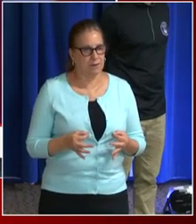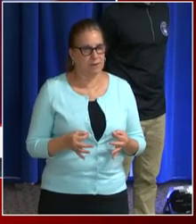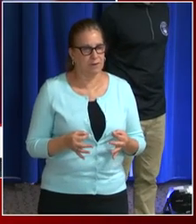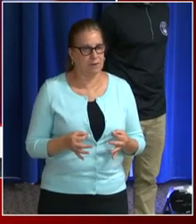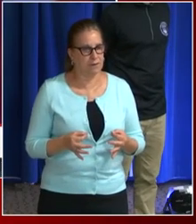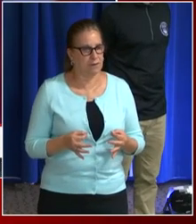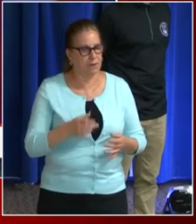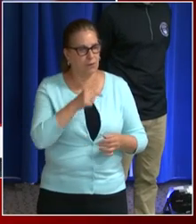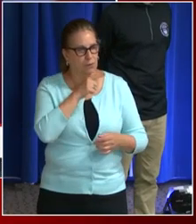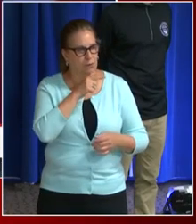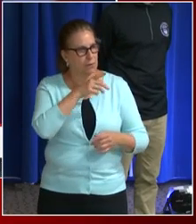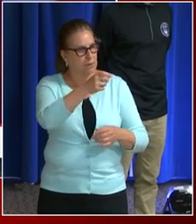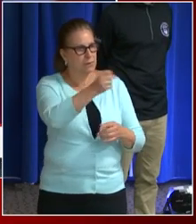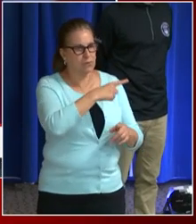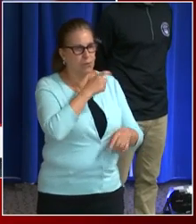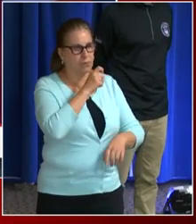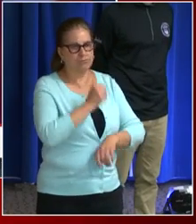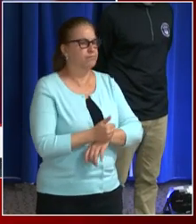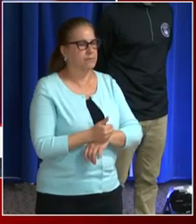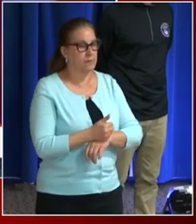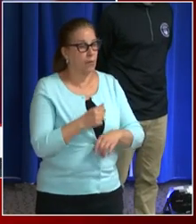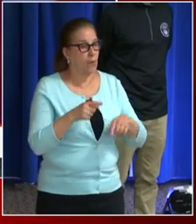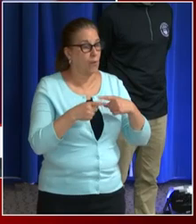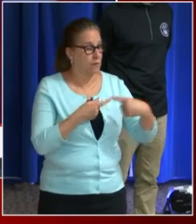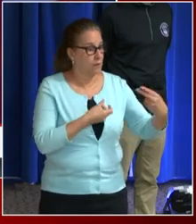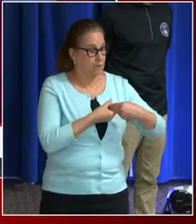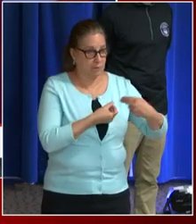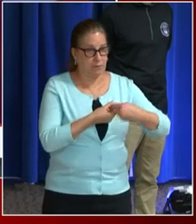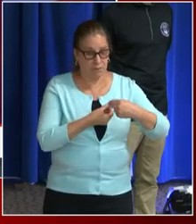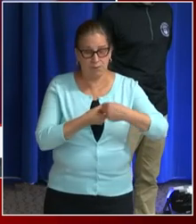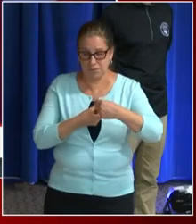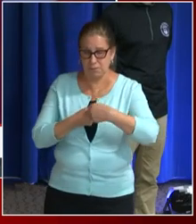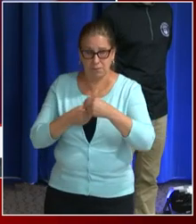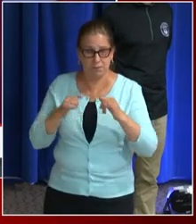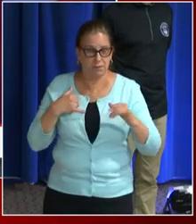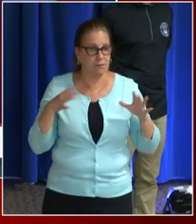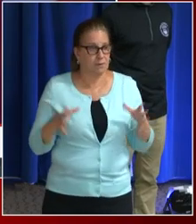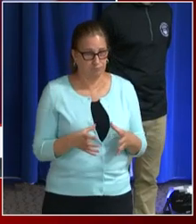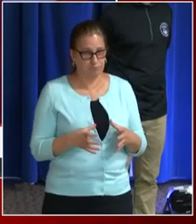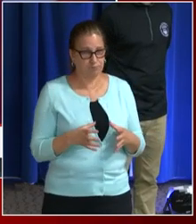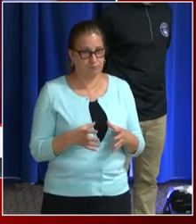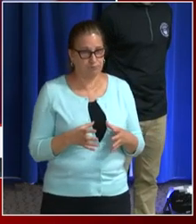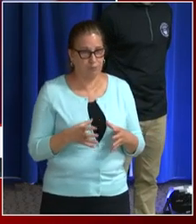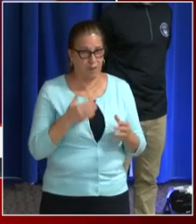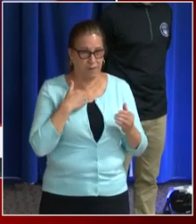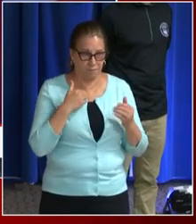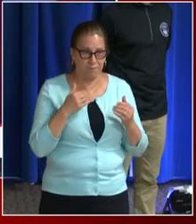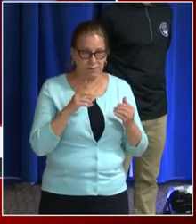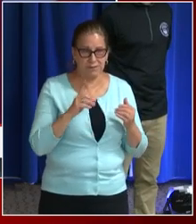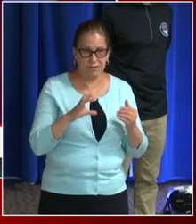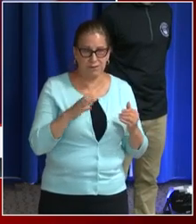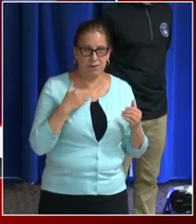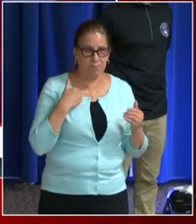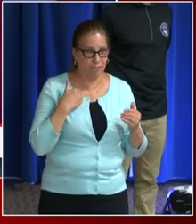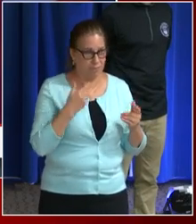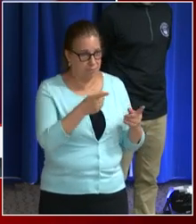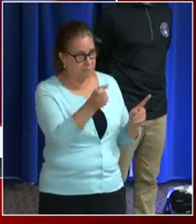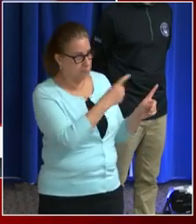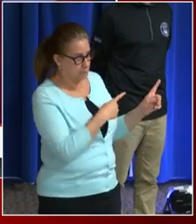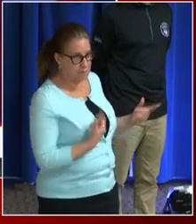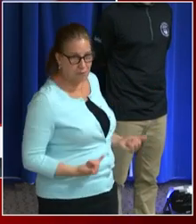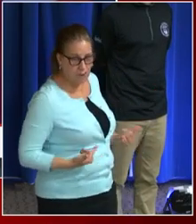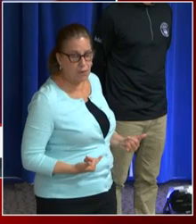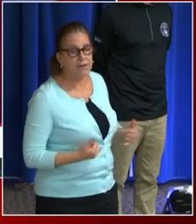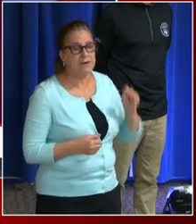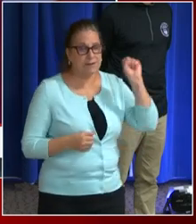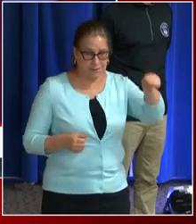involves multiple agencies. Aren't there multiple agencies in the city right now? There are. So We have a number of